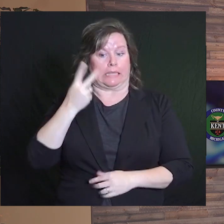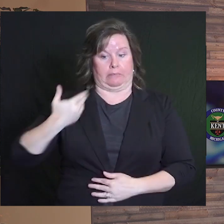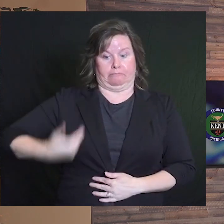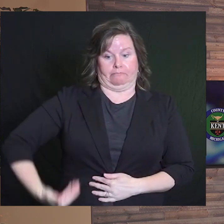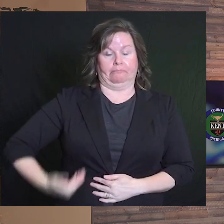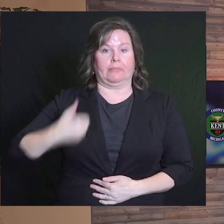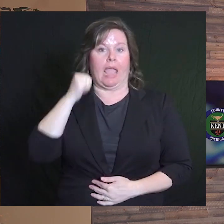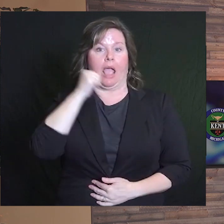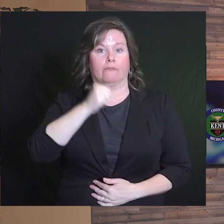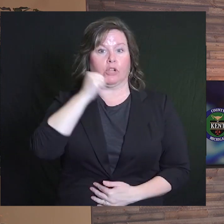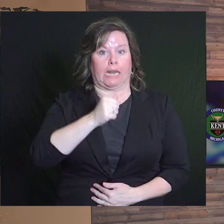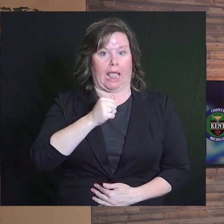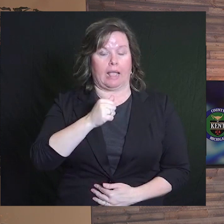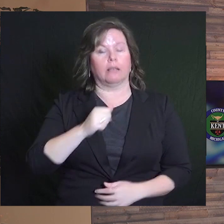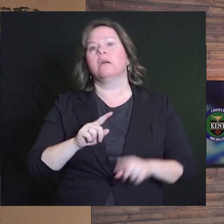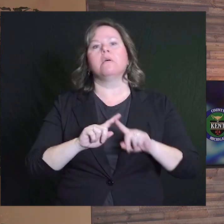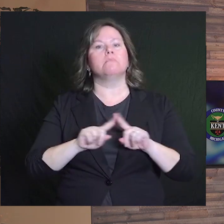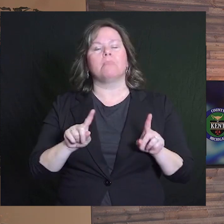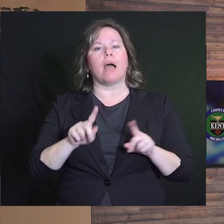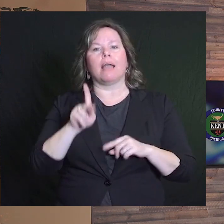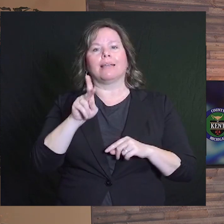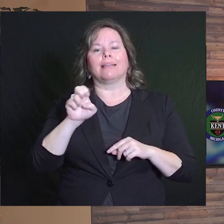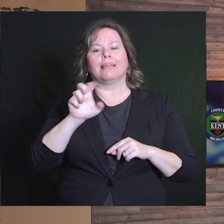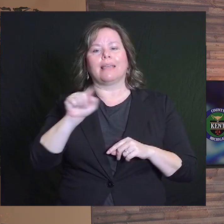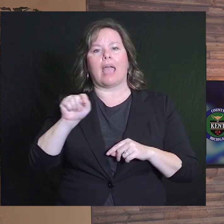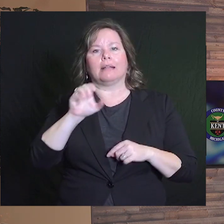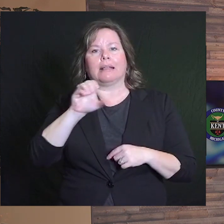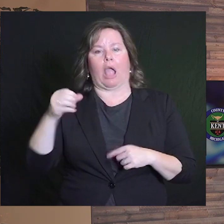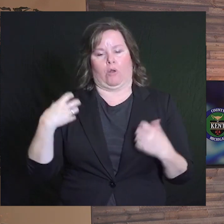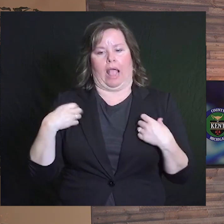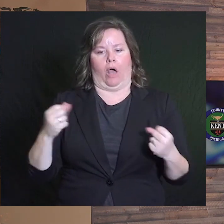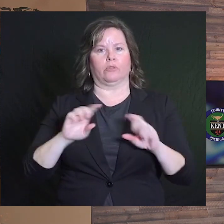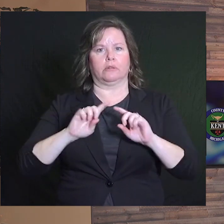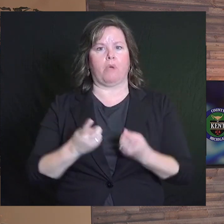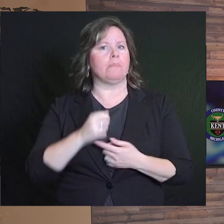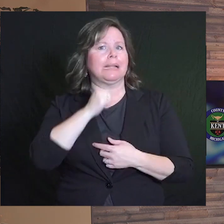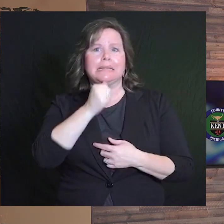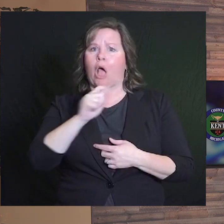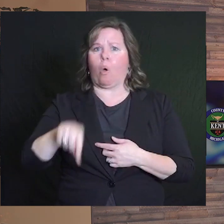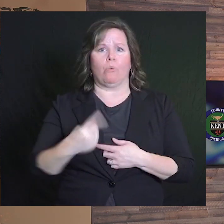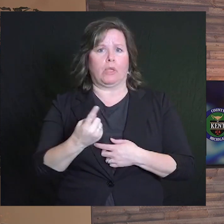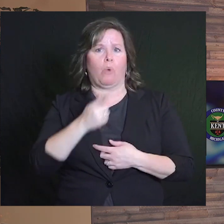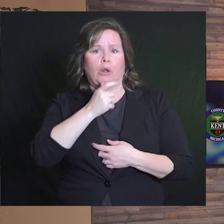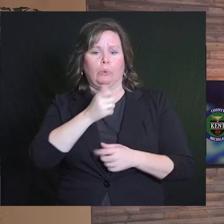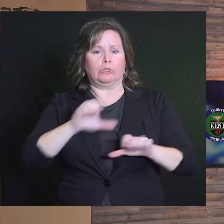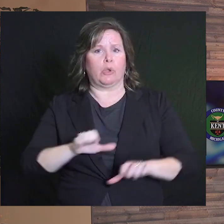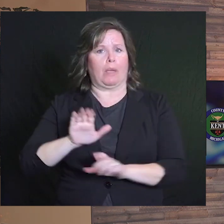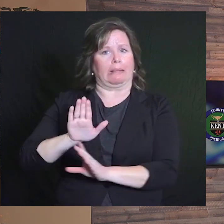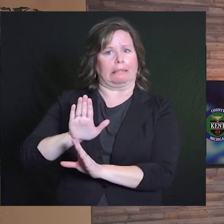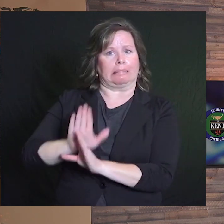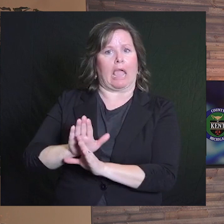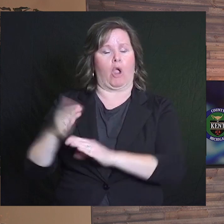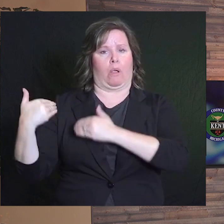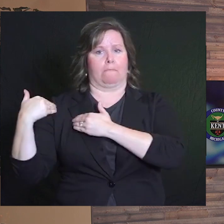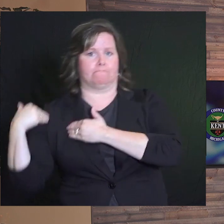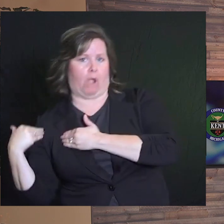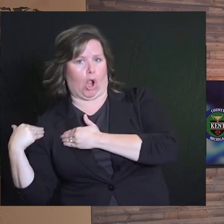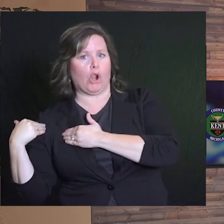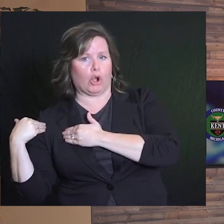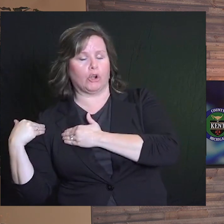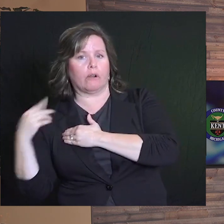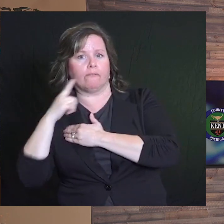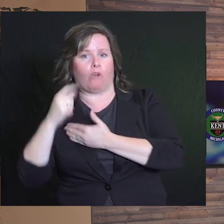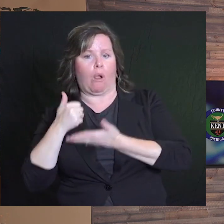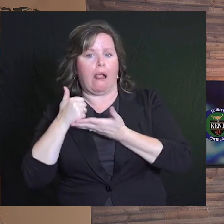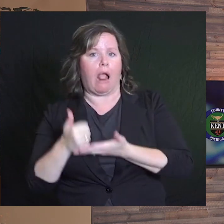Department is not the only Kent County agency doing their part to stop and to slow down this COVID-19 crisis.